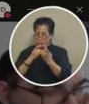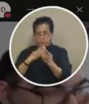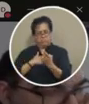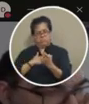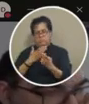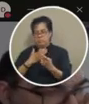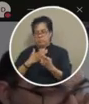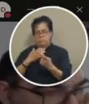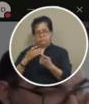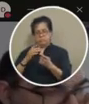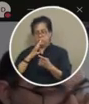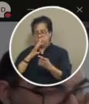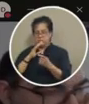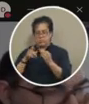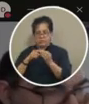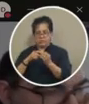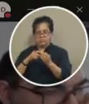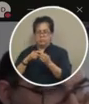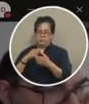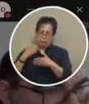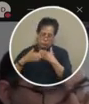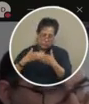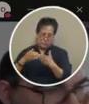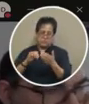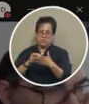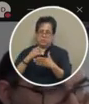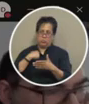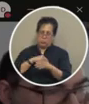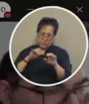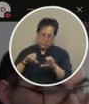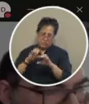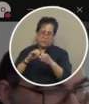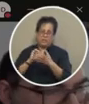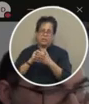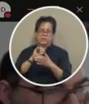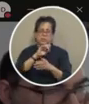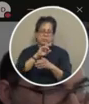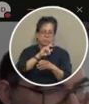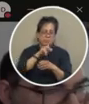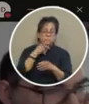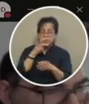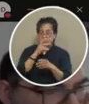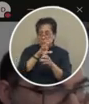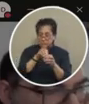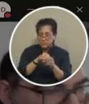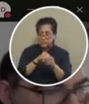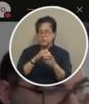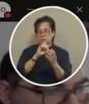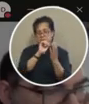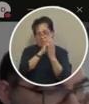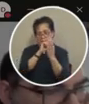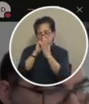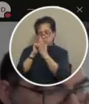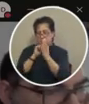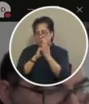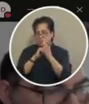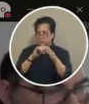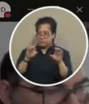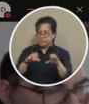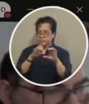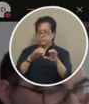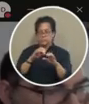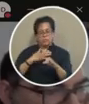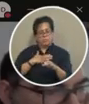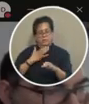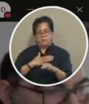with them and talk about the rigorous process that we went through and the public participation and the knocking on doors that we conducted. So